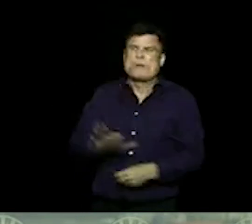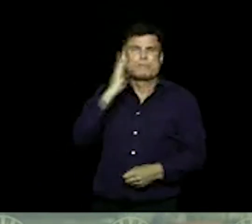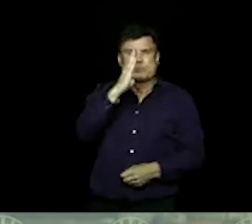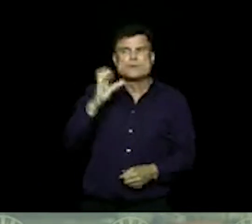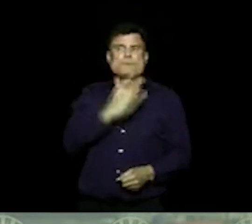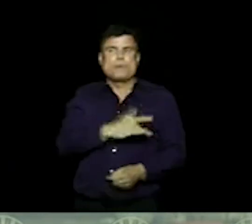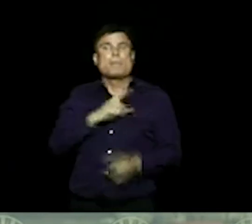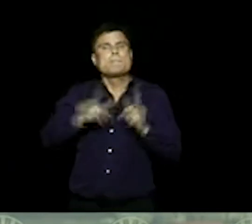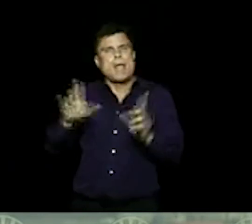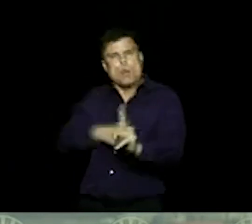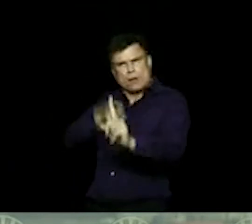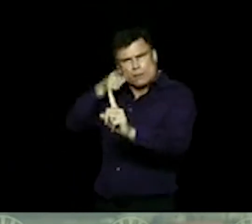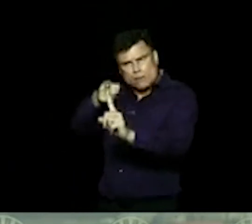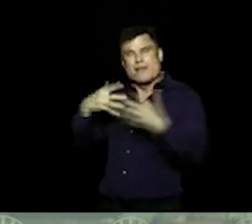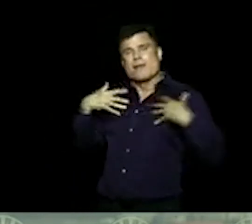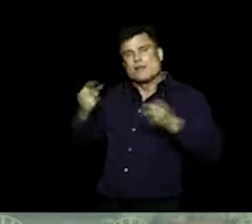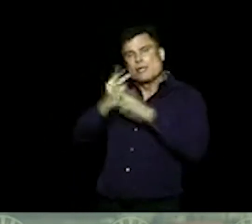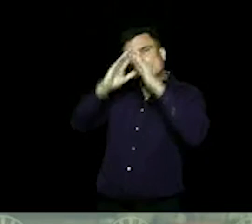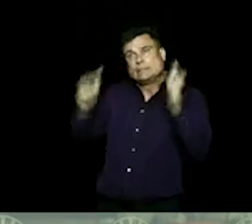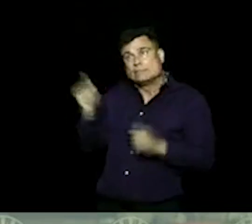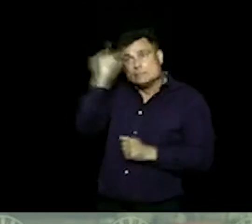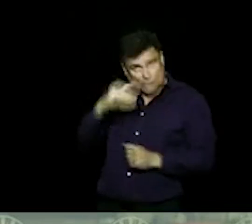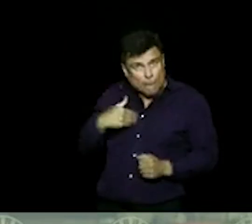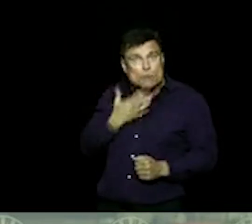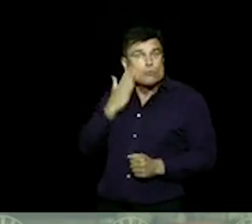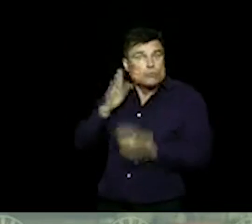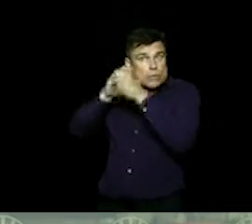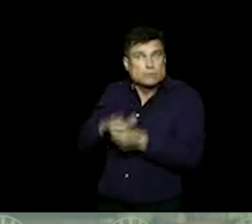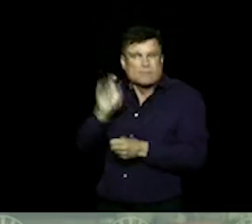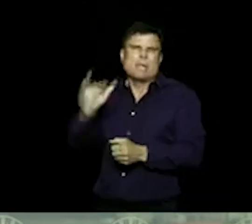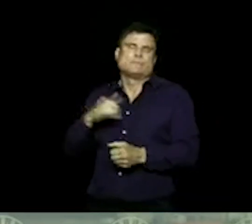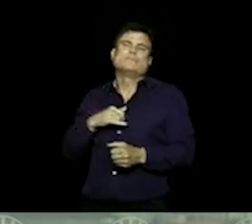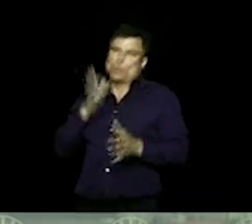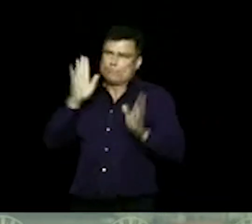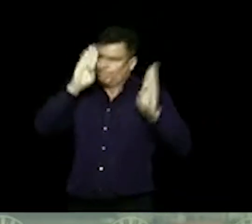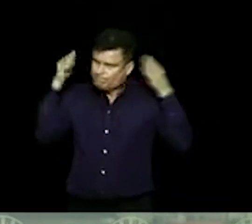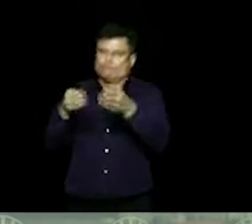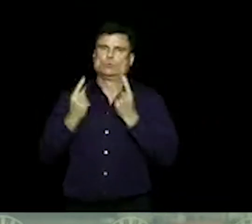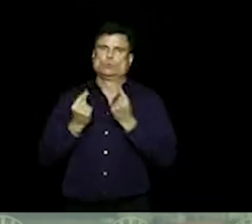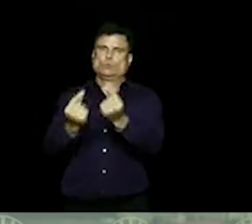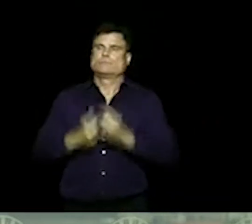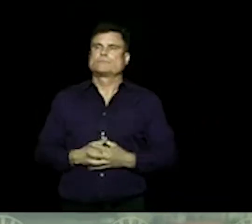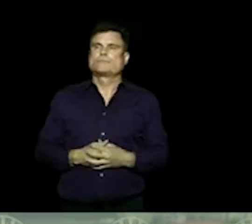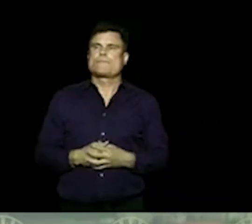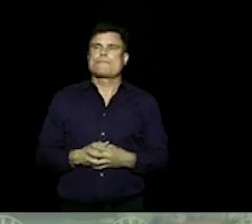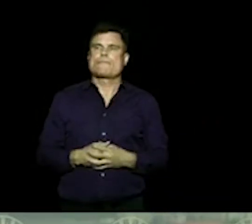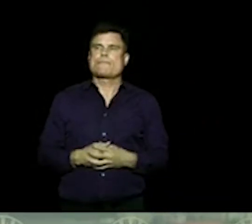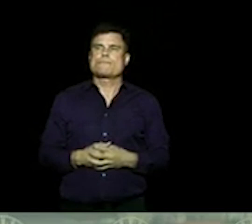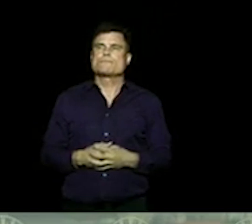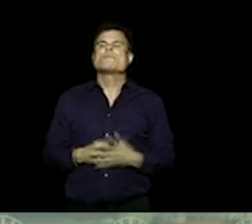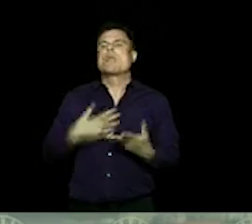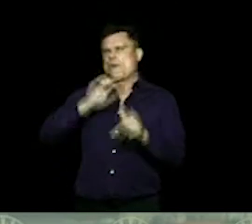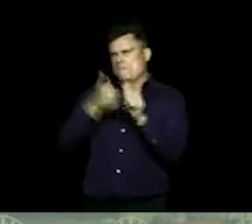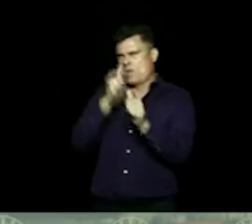Okay, but we still Thank you, Justine. Do you have a follow-up? Oh, yeah, and I apologize, Justine. With respect, maybe what I'll just say is what I said at the beginning,